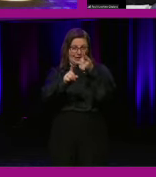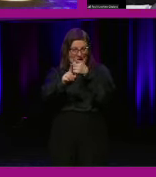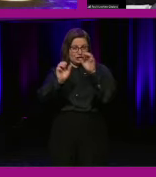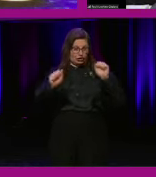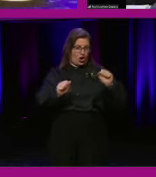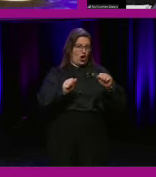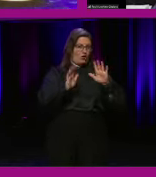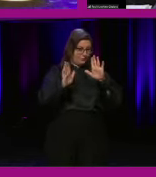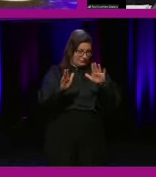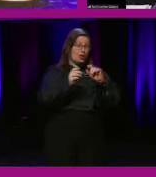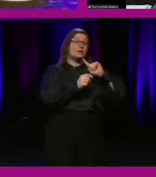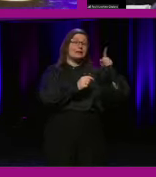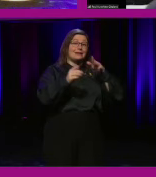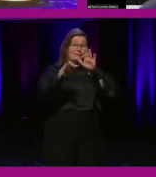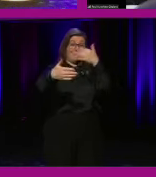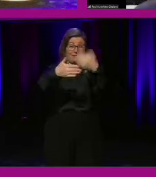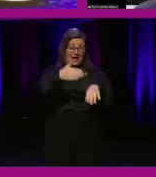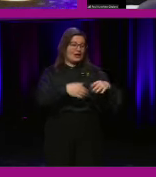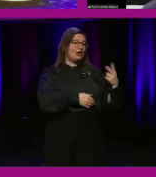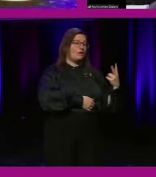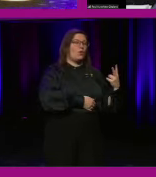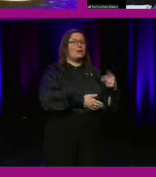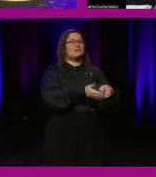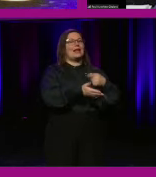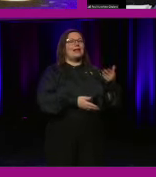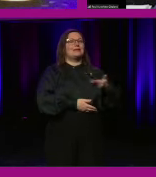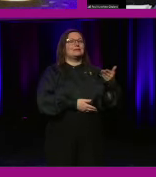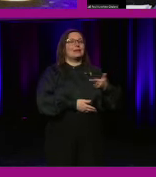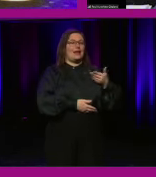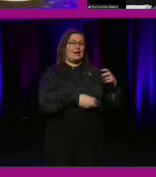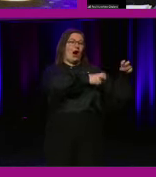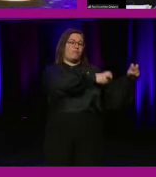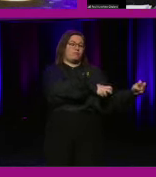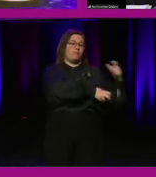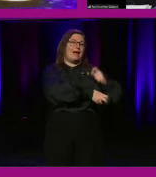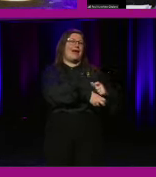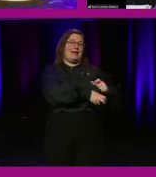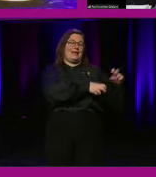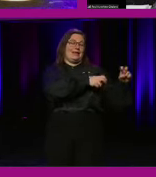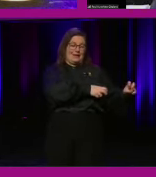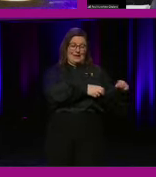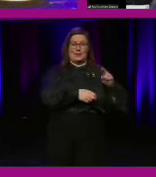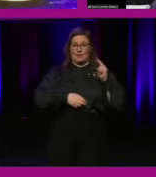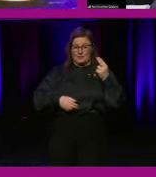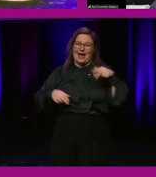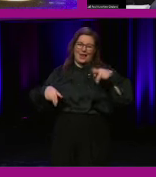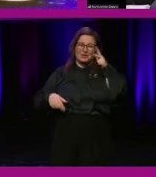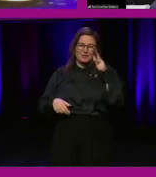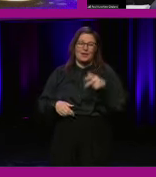And then we'll hear responses from two very special guests who are here on stage with me in